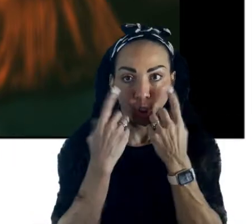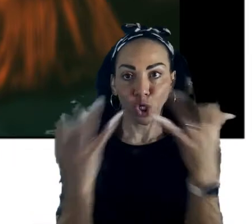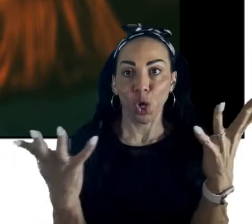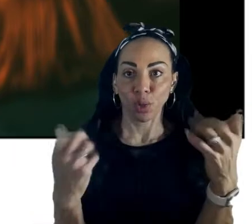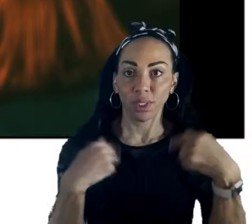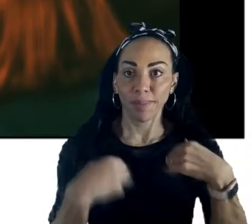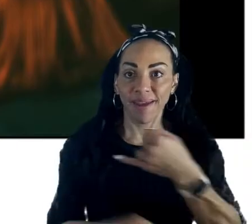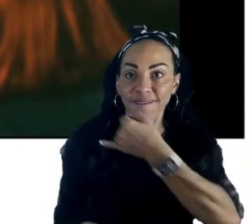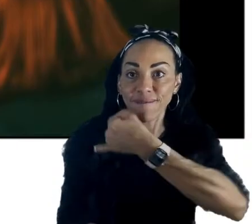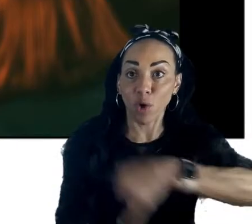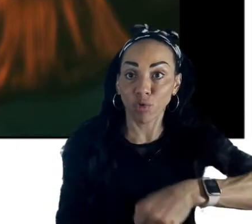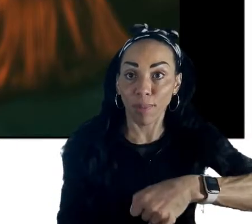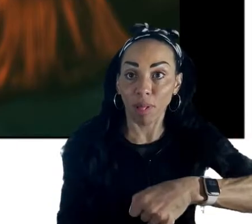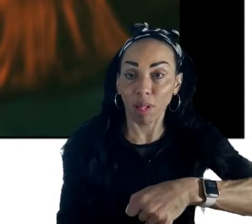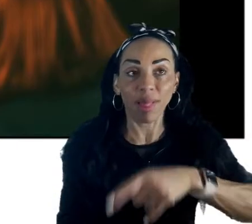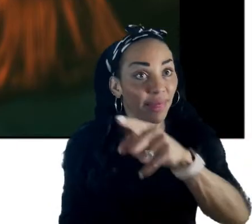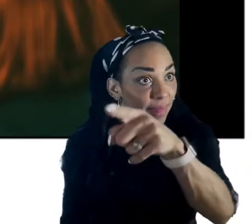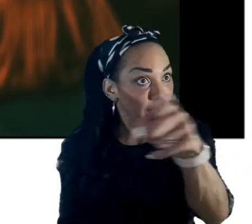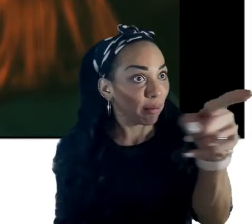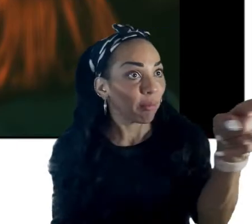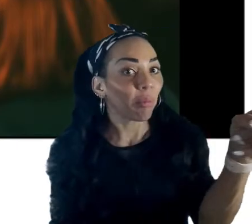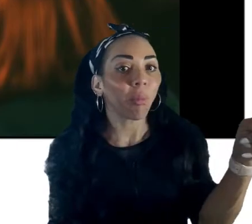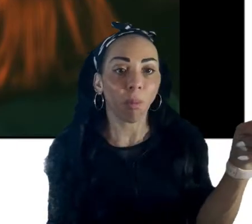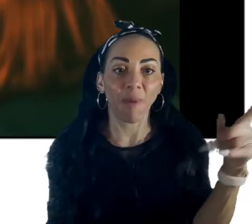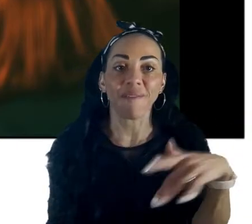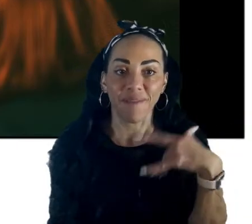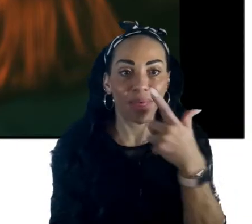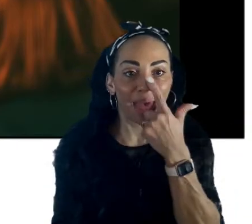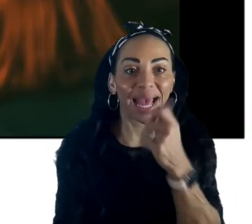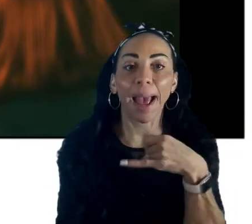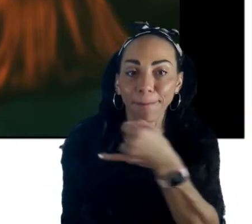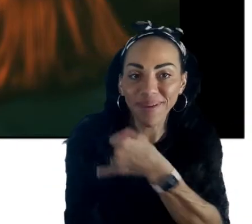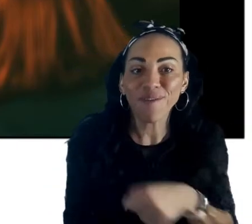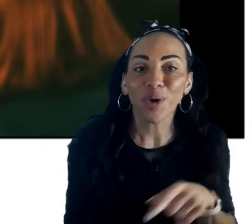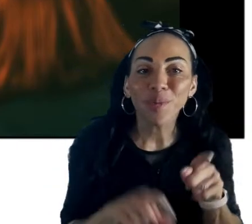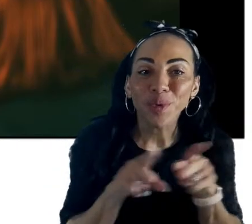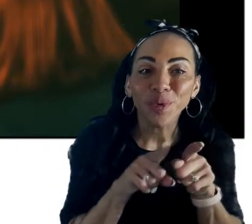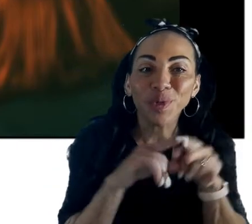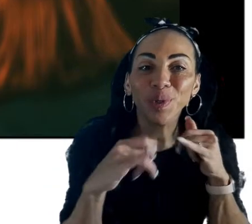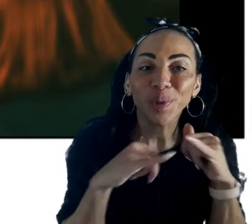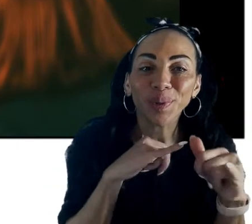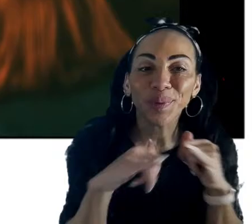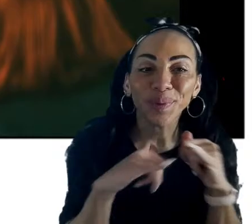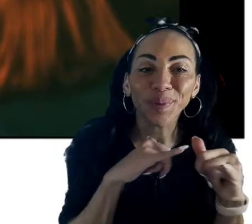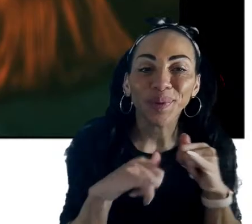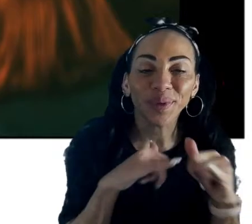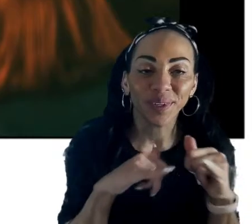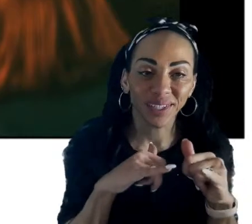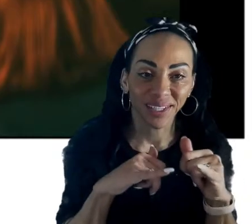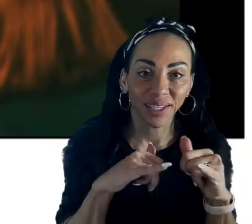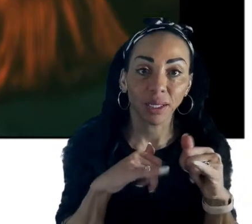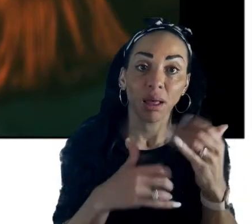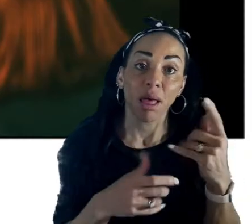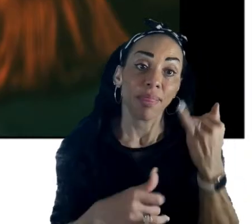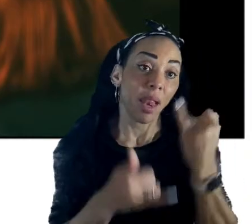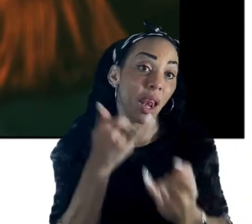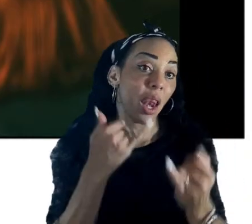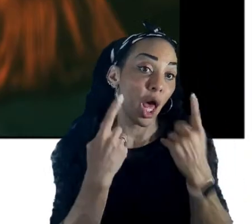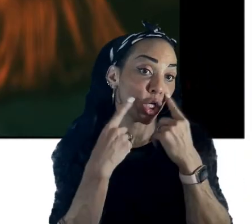their stories. The last show that I made was called Section 28 and